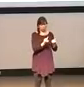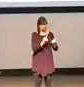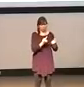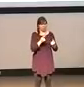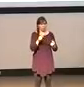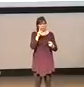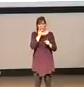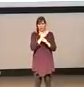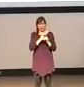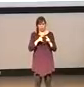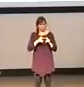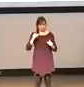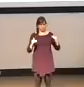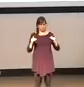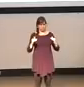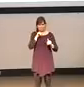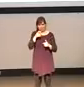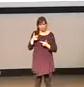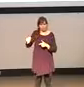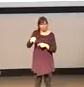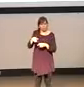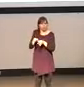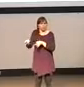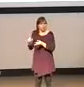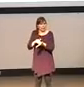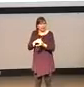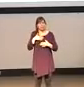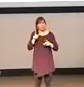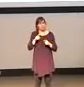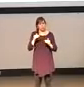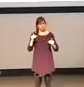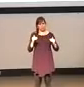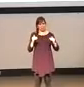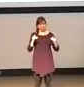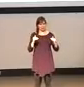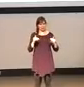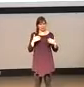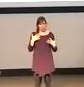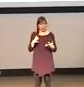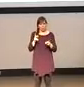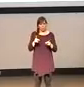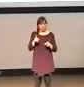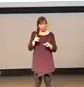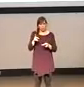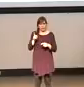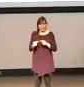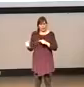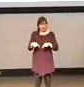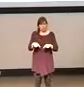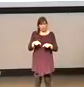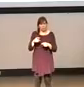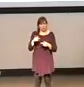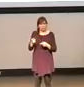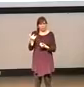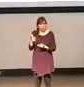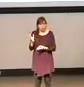to balance both COVID and non-COVID patients so that we can limit the morbidity and mortality. We know that there